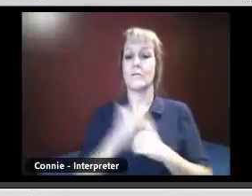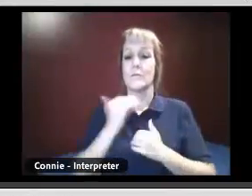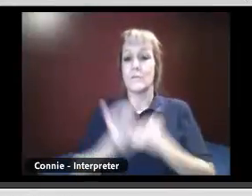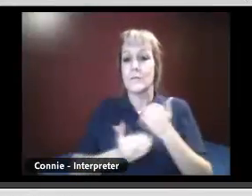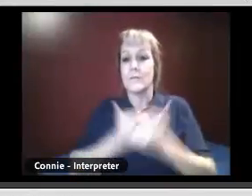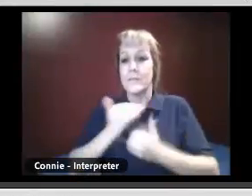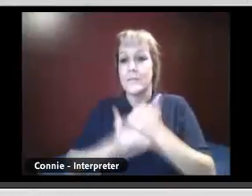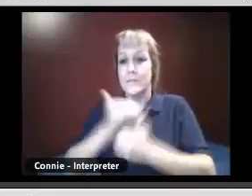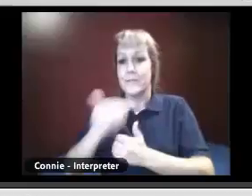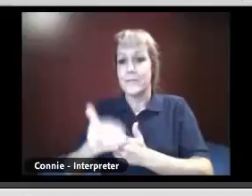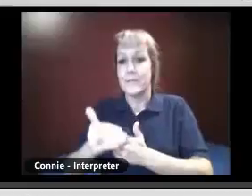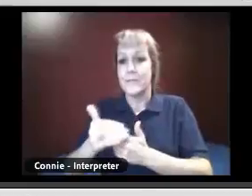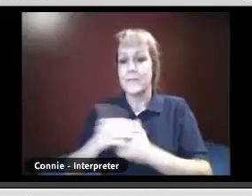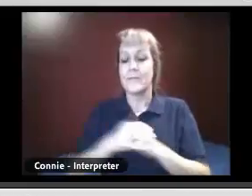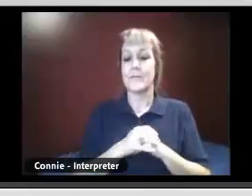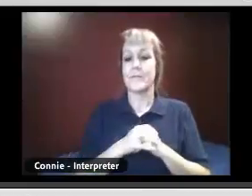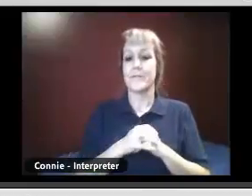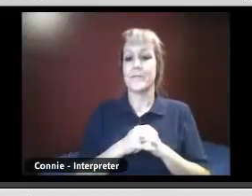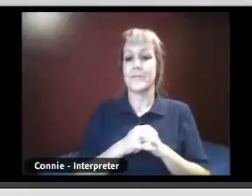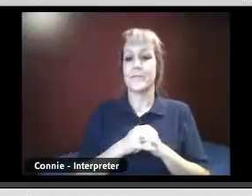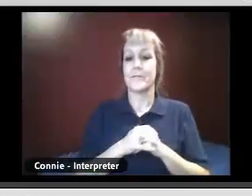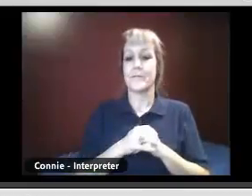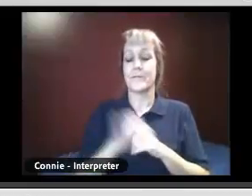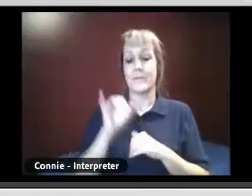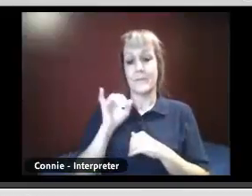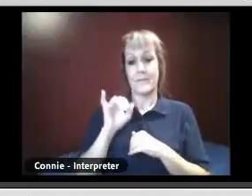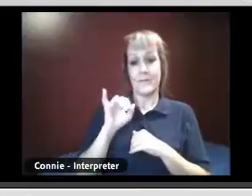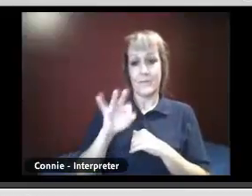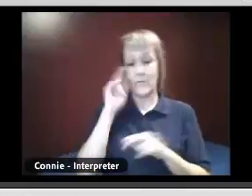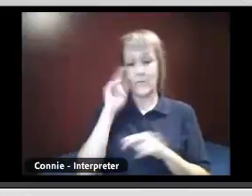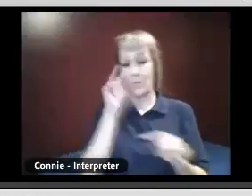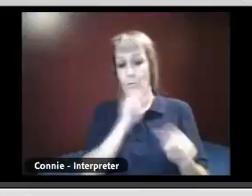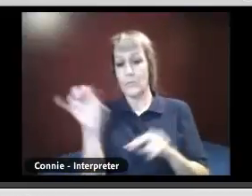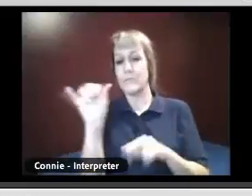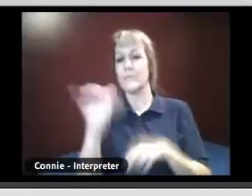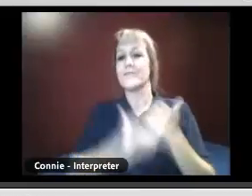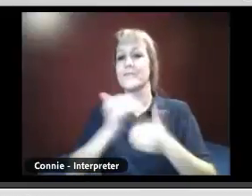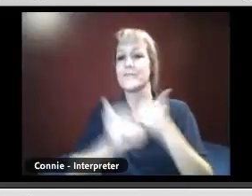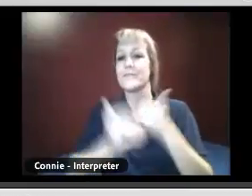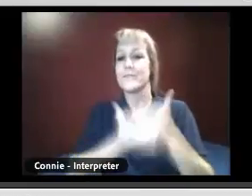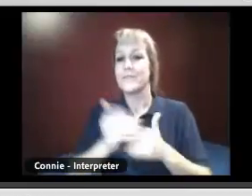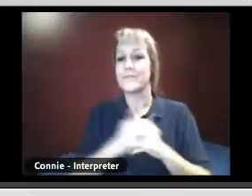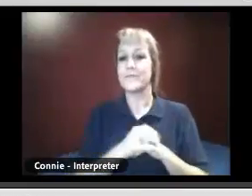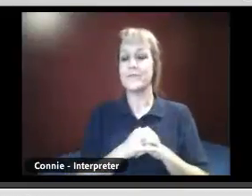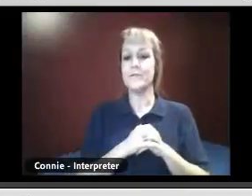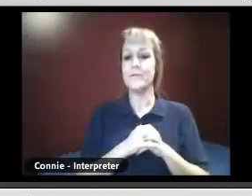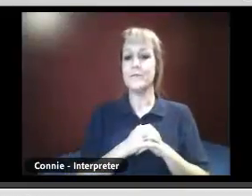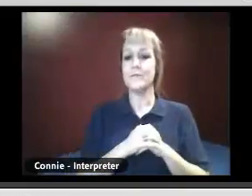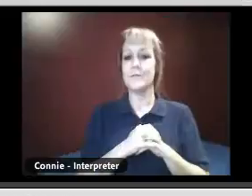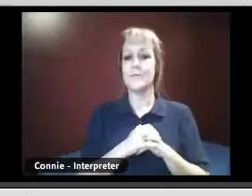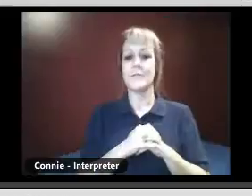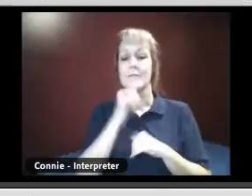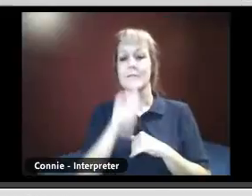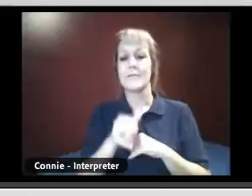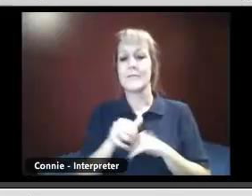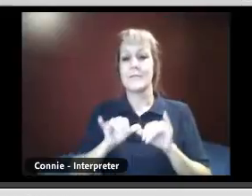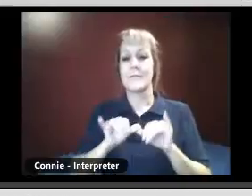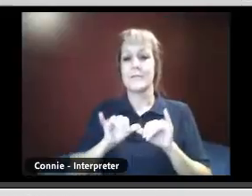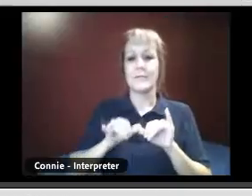itself, and if you, again, look at it as a process, it's not a measure